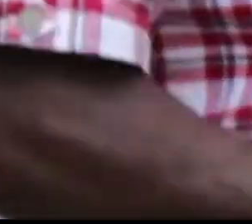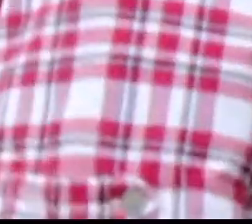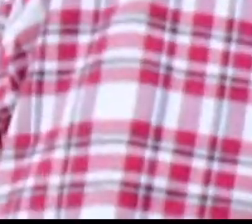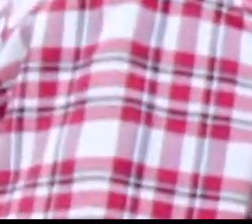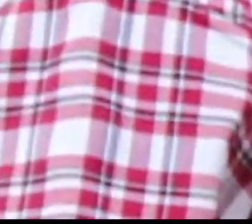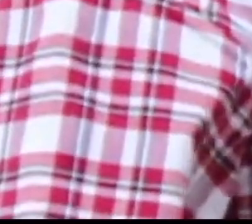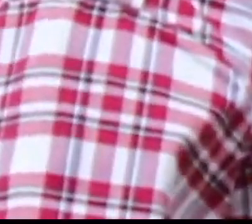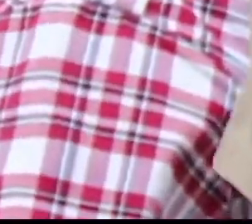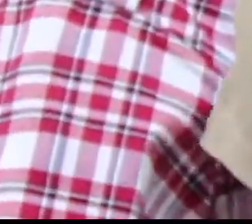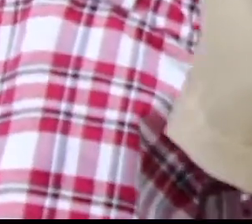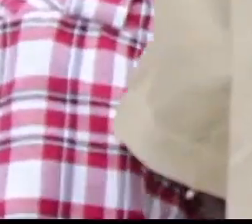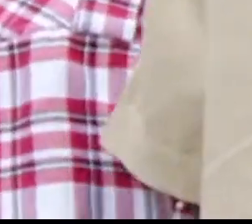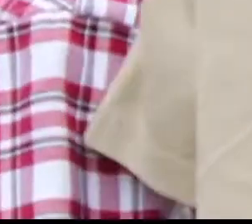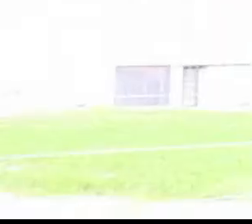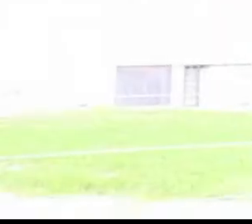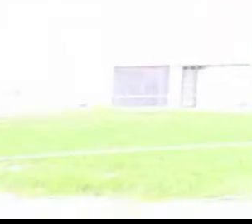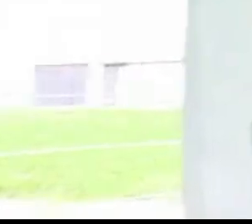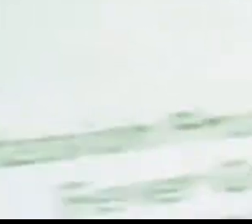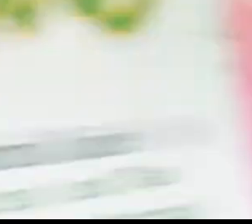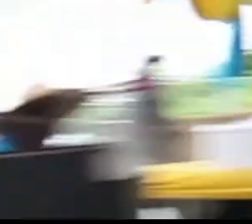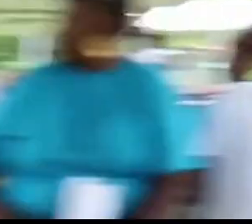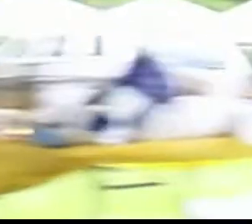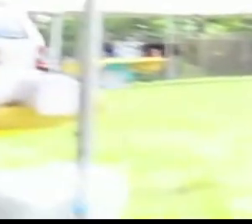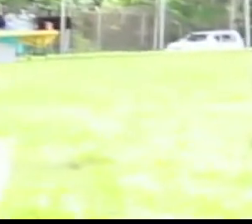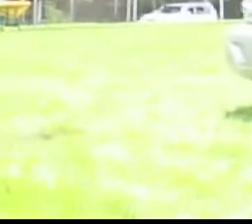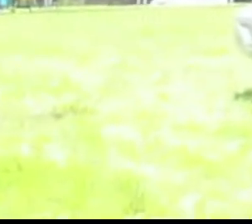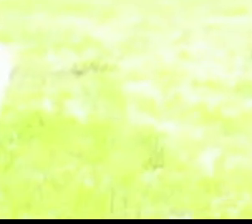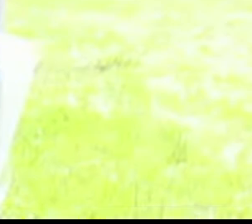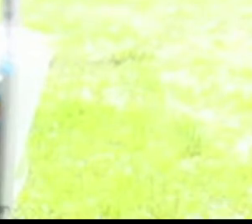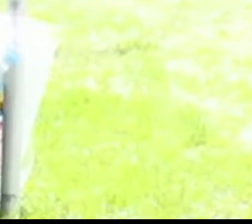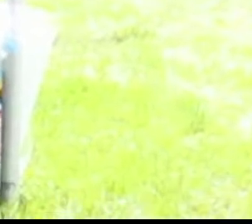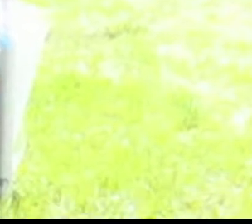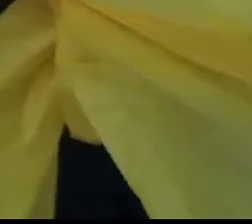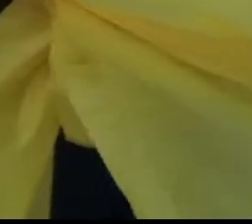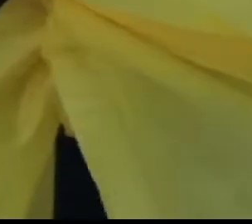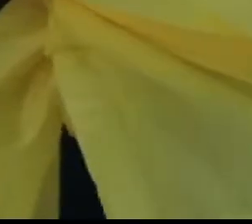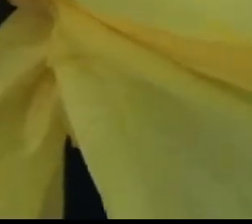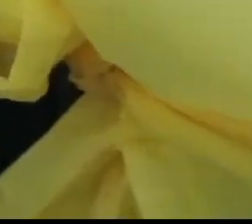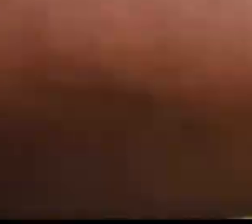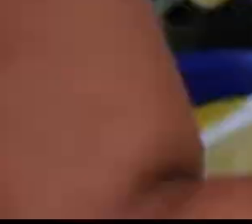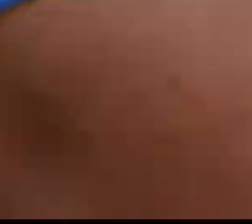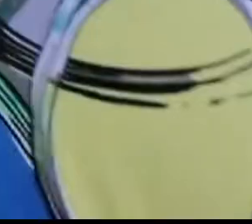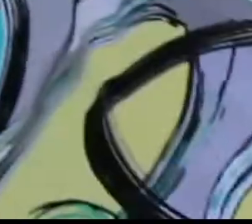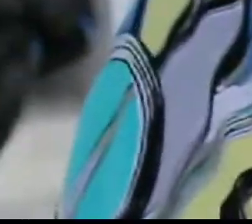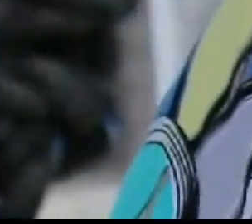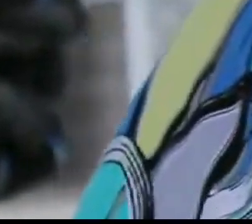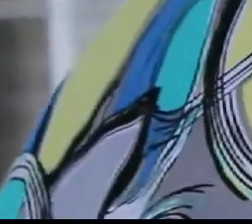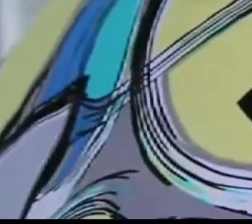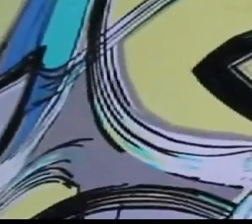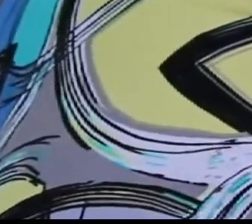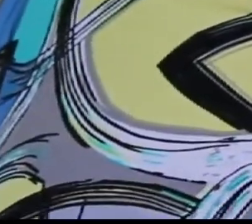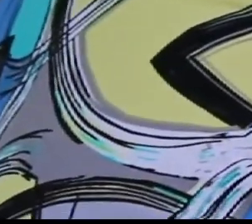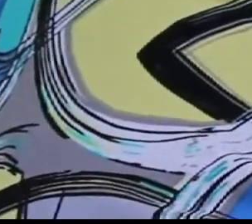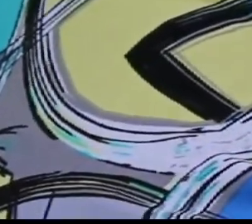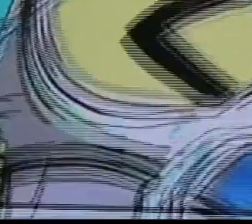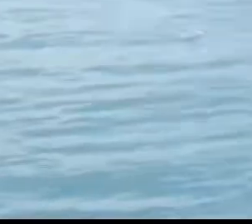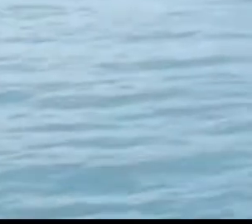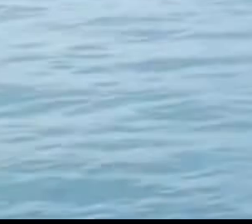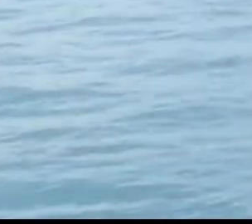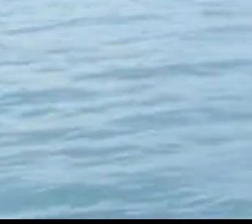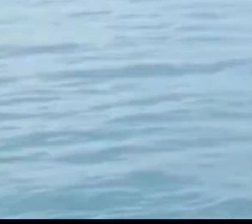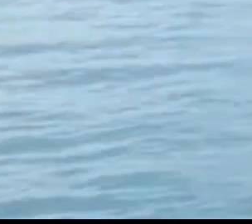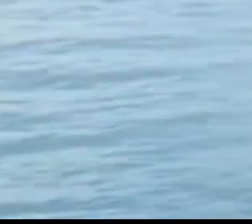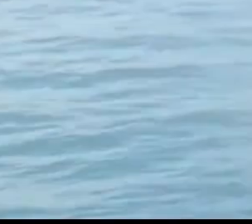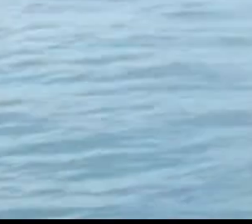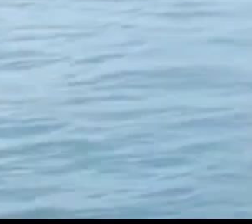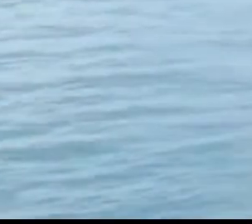coming up in the Bahamas tonight, we go behind the scenes of the independence celebrations right here at Clifford Park. We've got all the details, so stay tuned. Coming